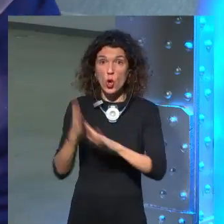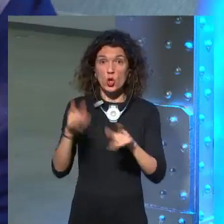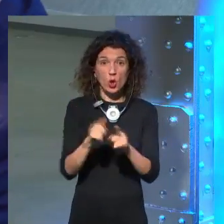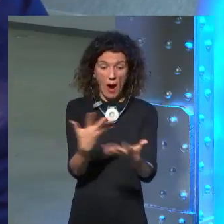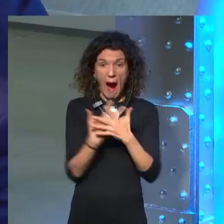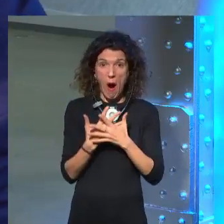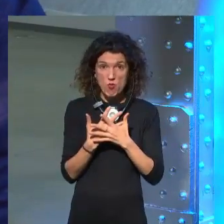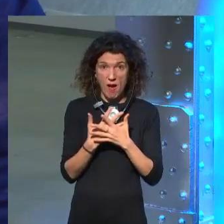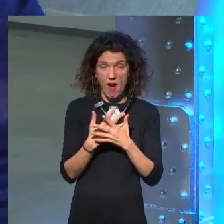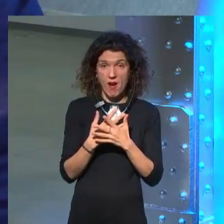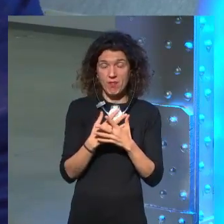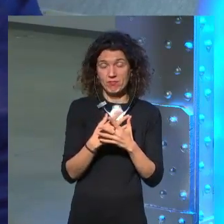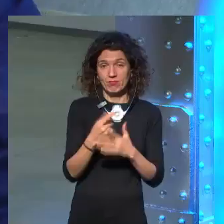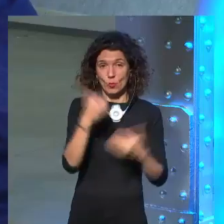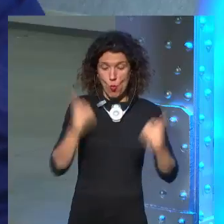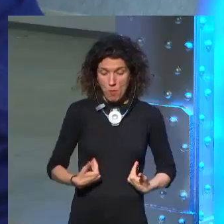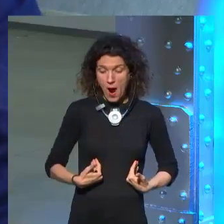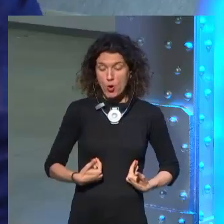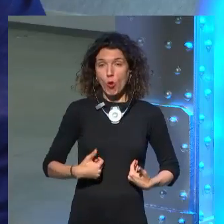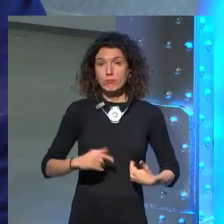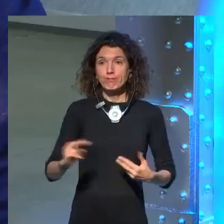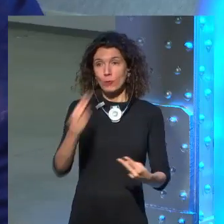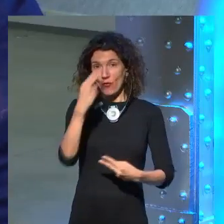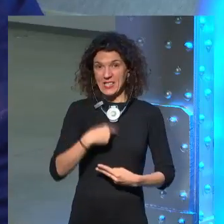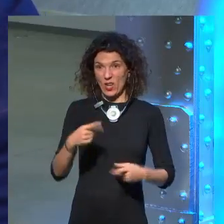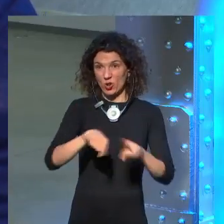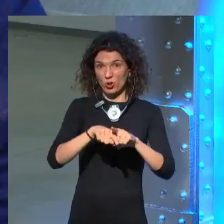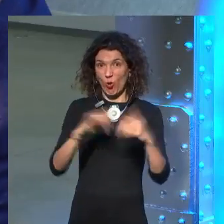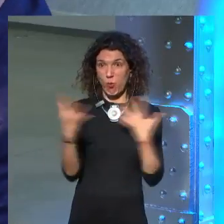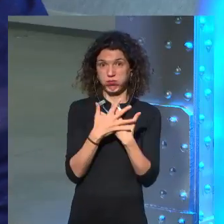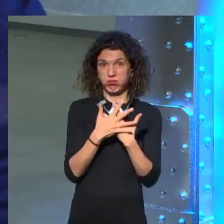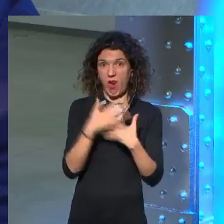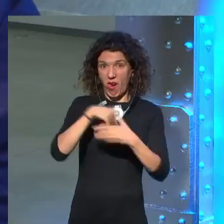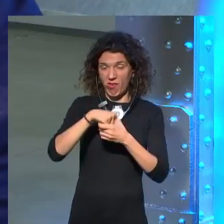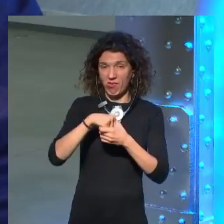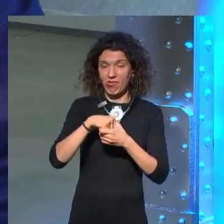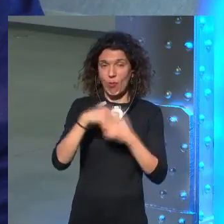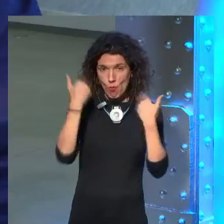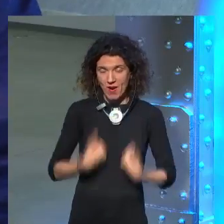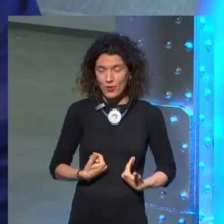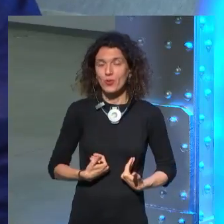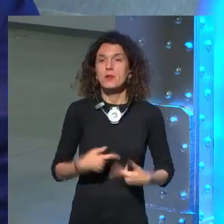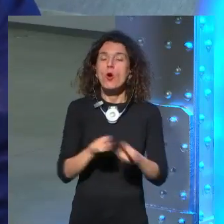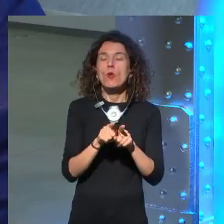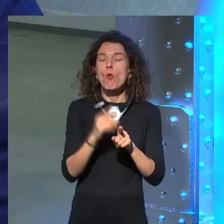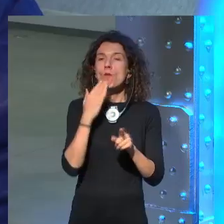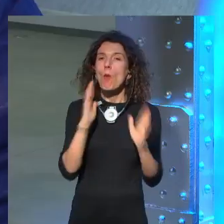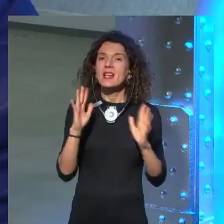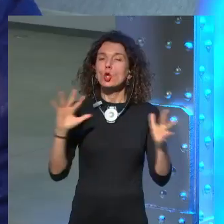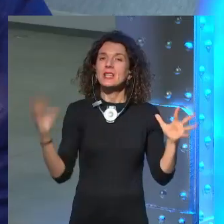what we evolved from. So I do think that we have to recognize that we're probably a transition stage on the way to